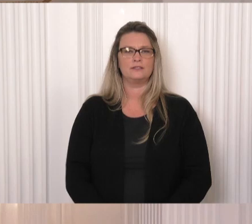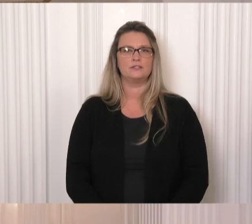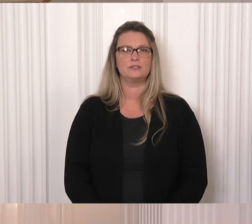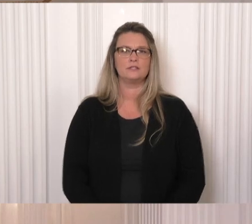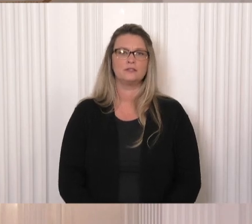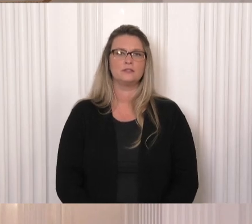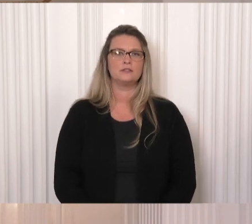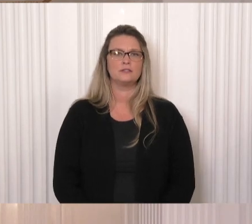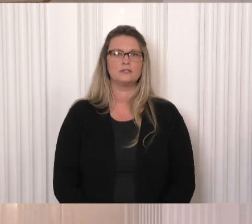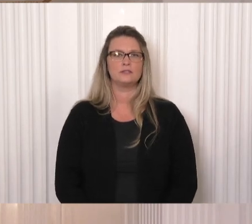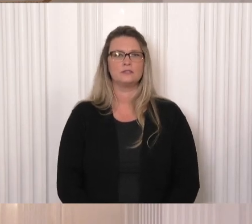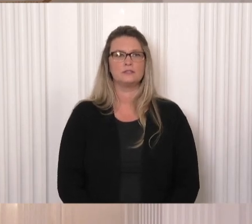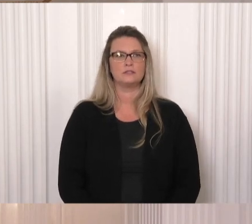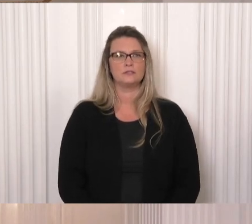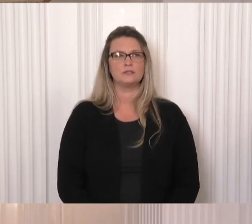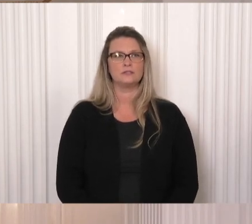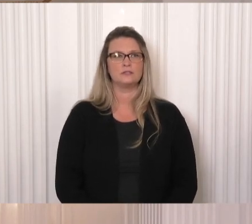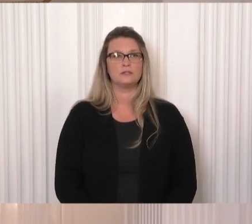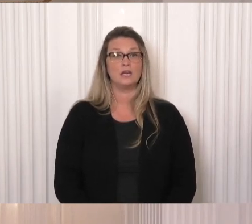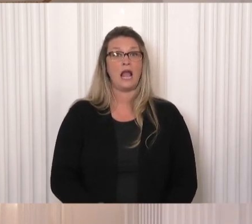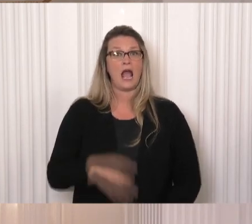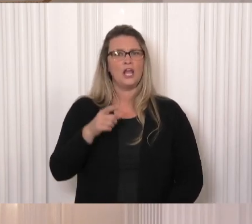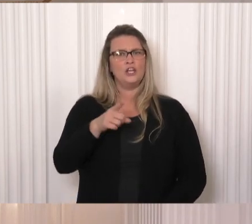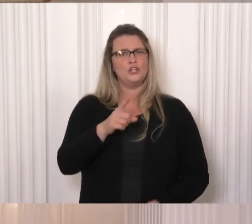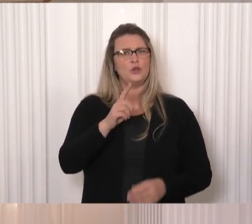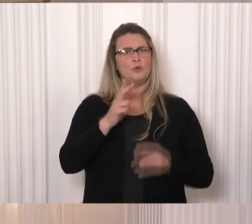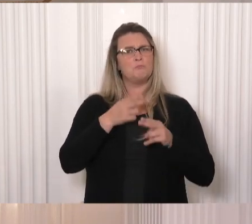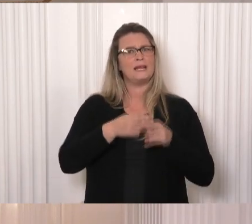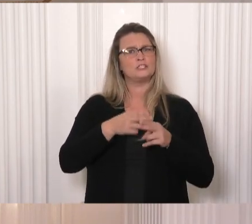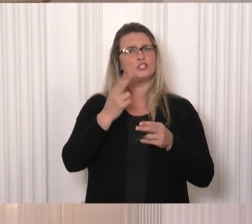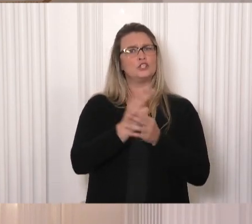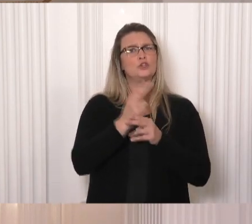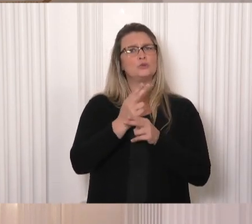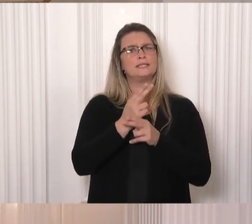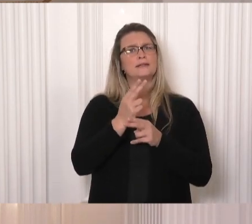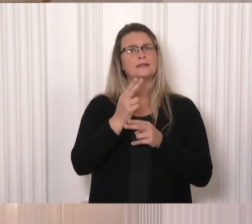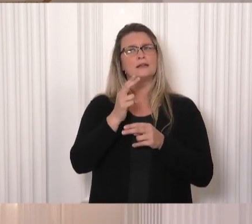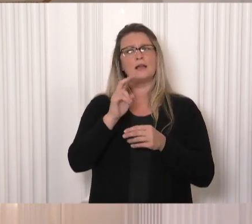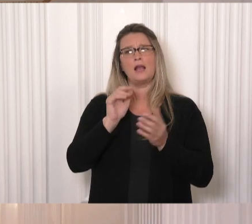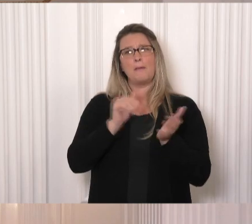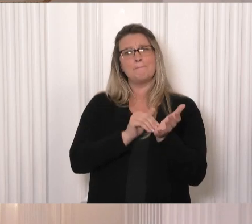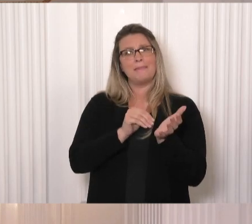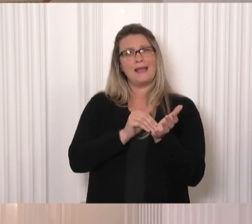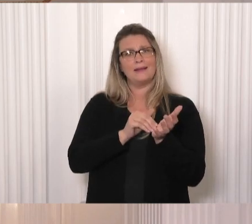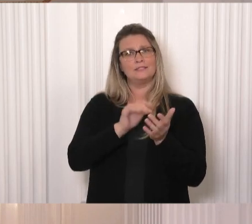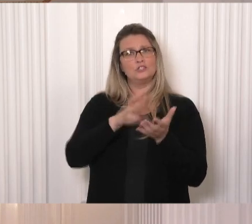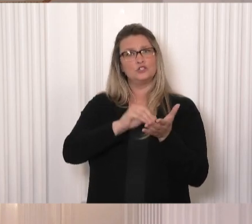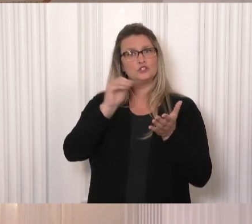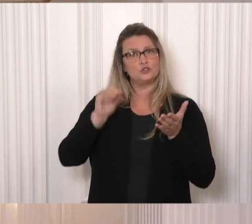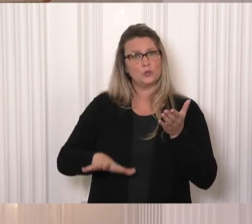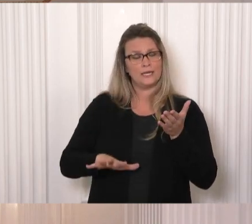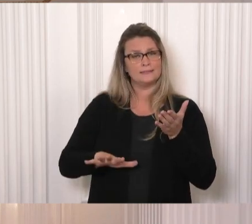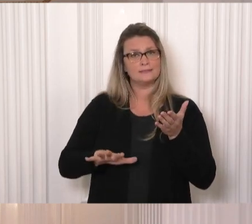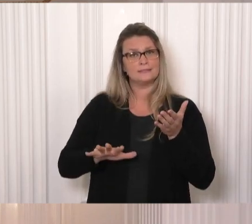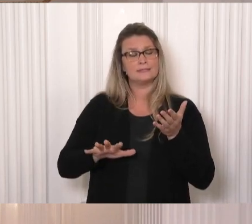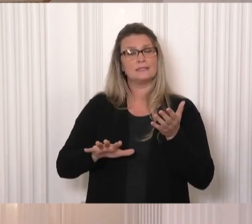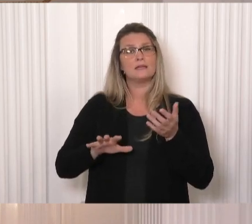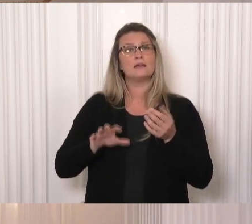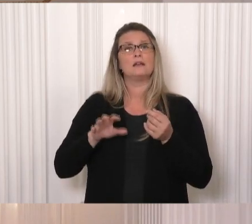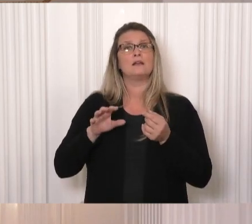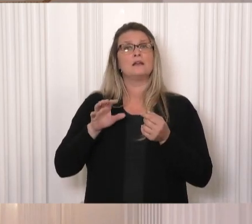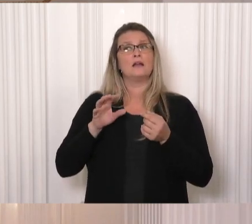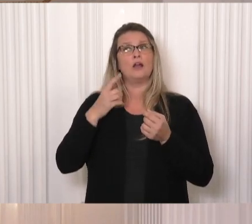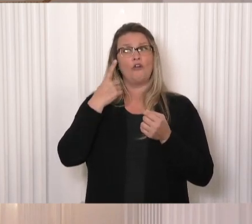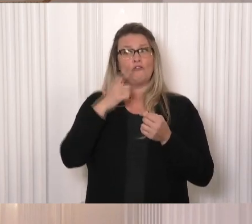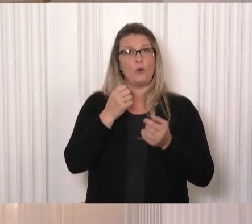about implementing university med students, I believe. Can you explain that a little more? And is there enough supplies to add them to the list of